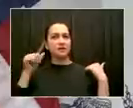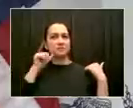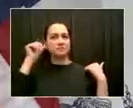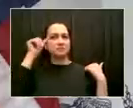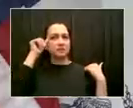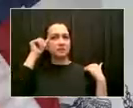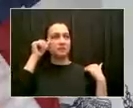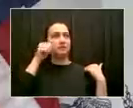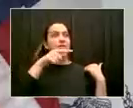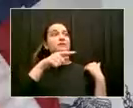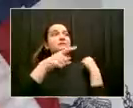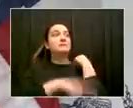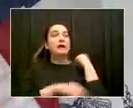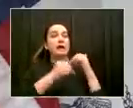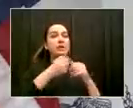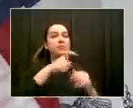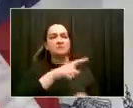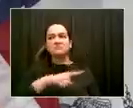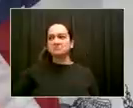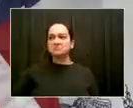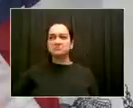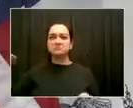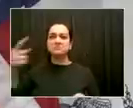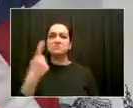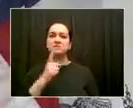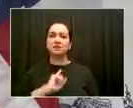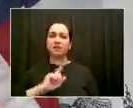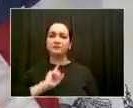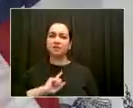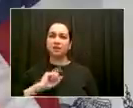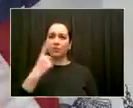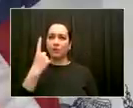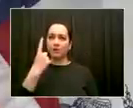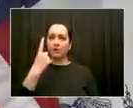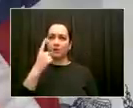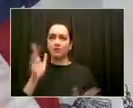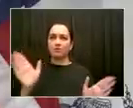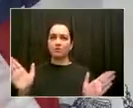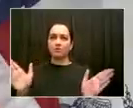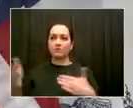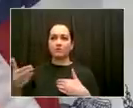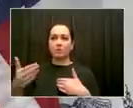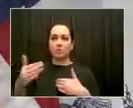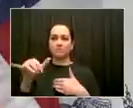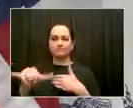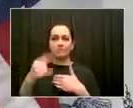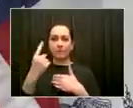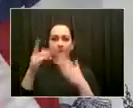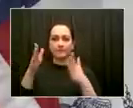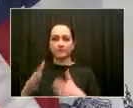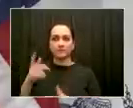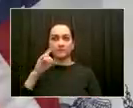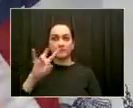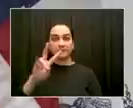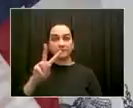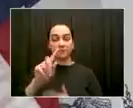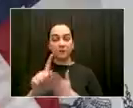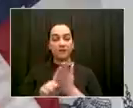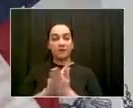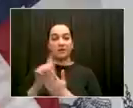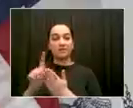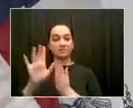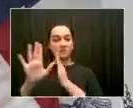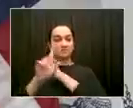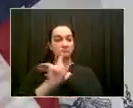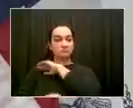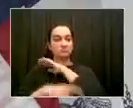out. Last summer, you promised a working group would give recommendations on how to end solitary in the fall, but those proposed changes, which have